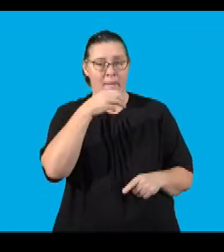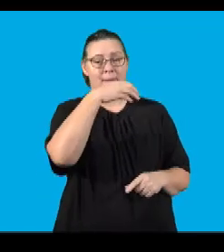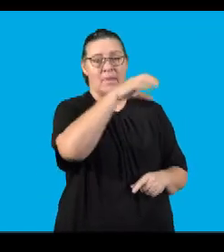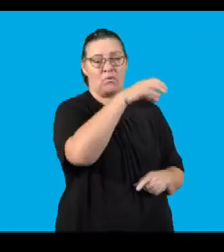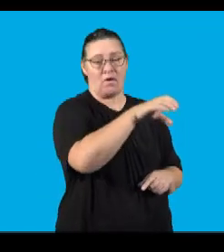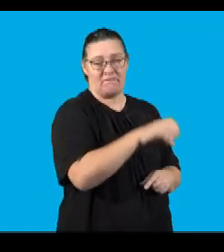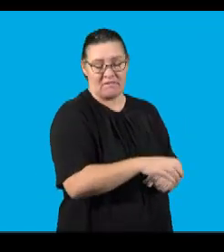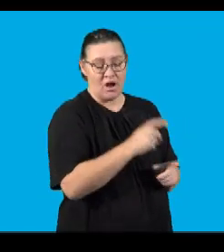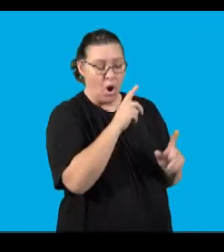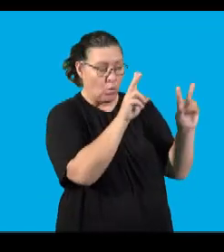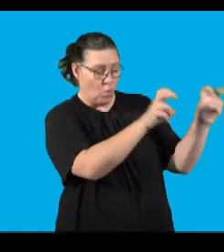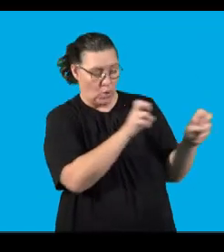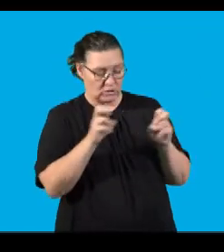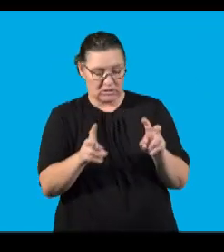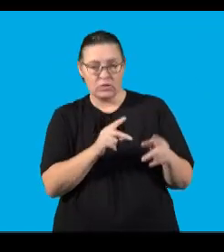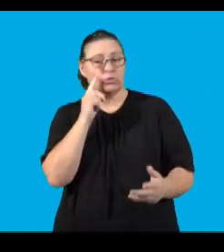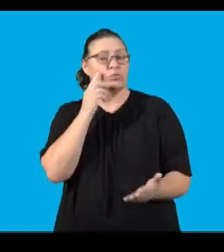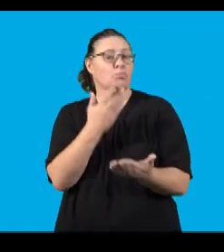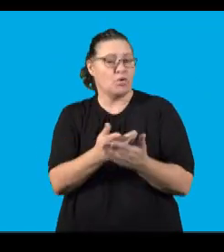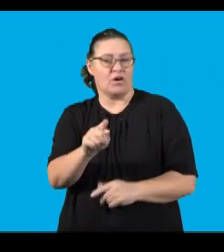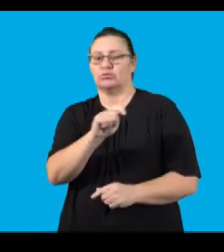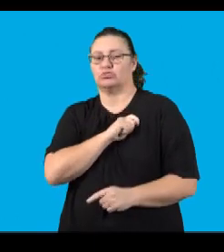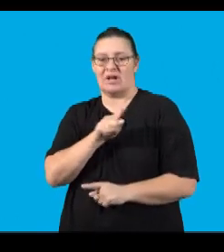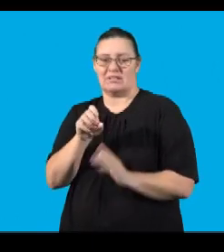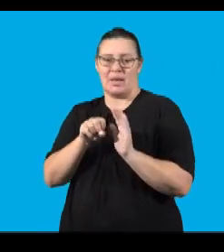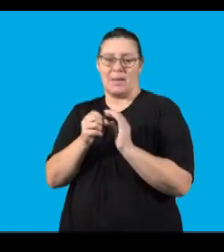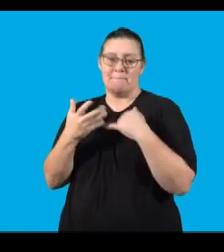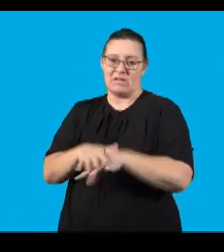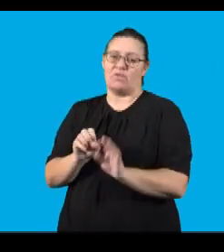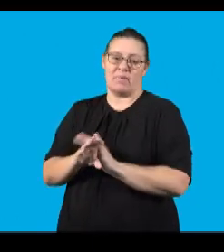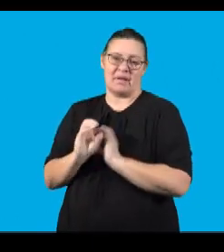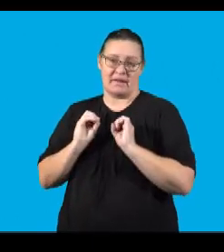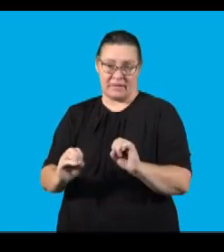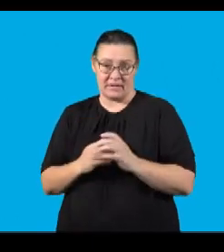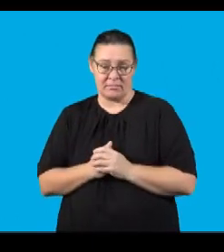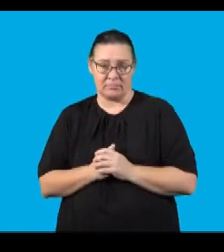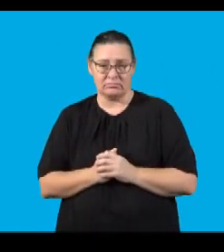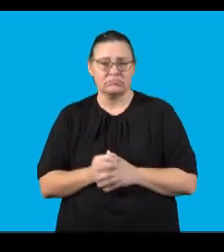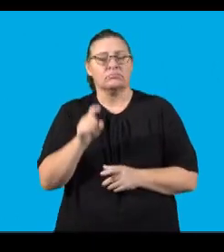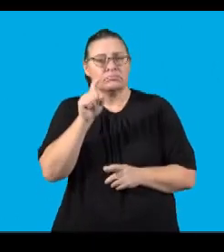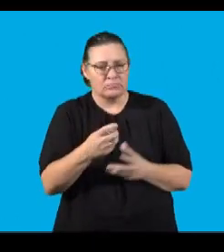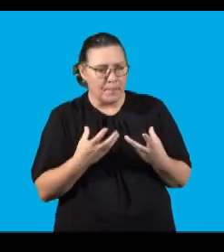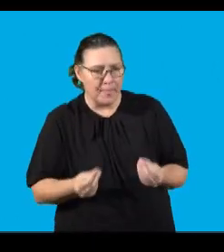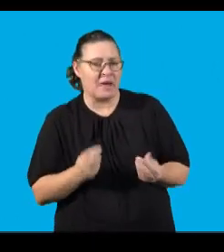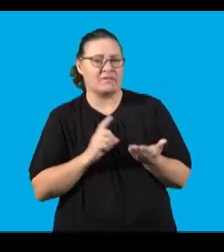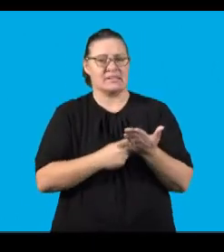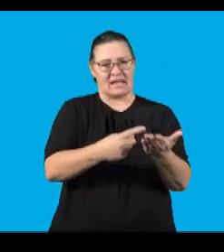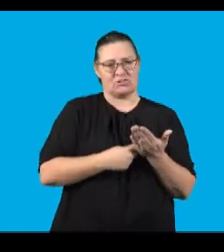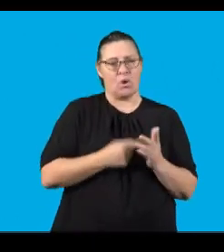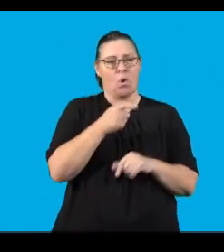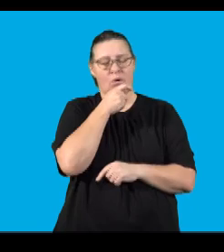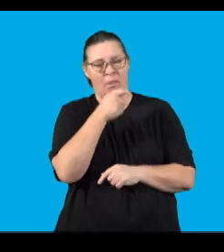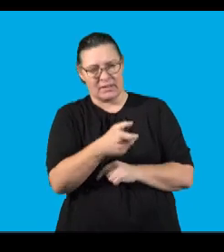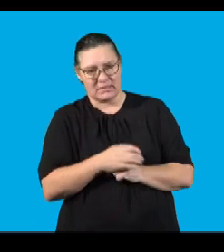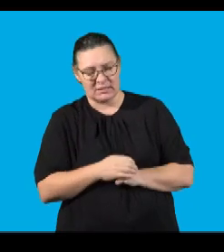paragraph quoted to prove that he doesn't trust mainstream media. And of course, you must have a little discussion